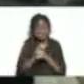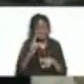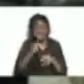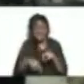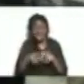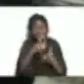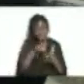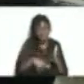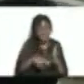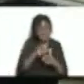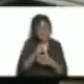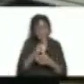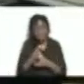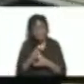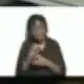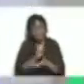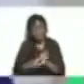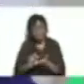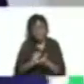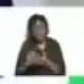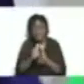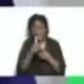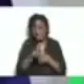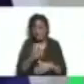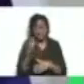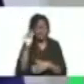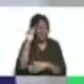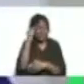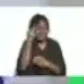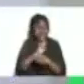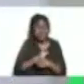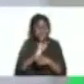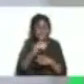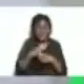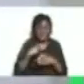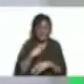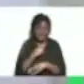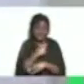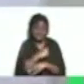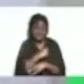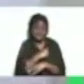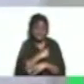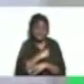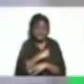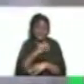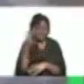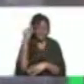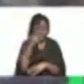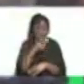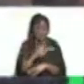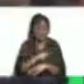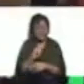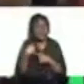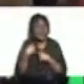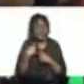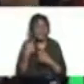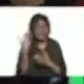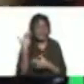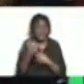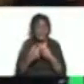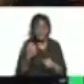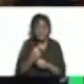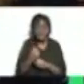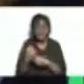write. According to Leader of Government Business in the Senate, the Honorable Michael Alkaidis, since last year, complaints to the Consumer